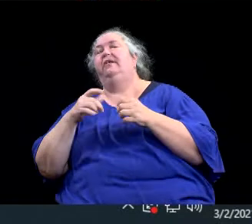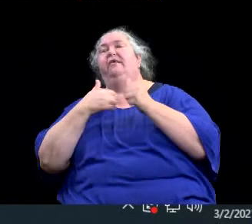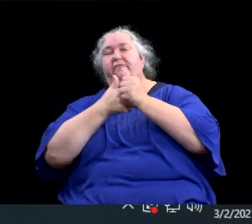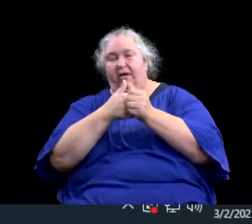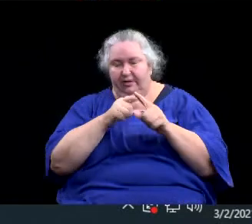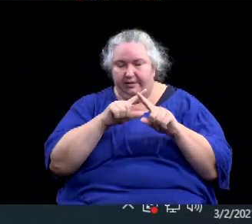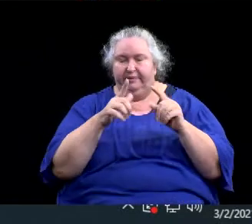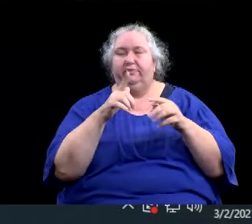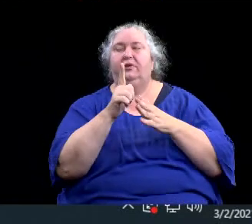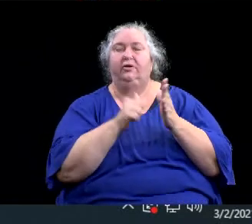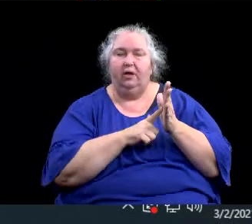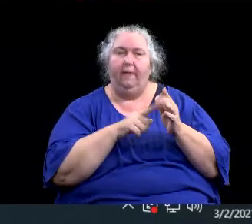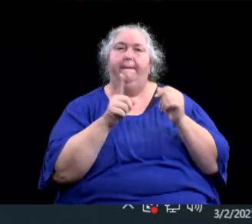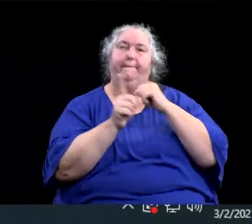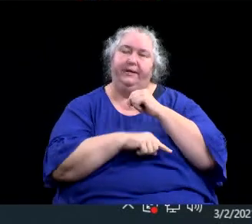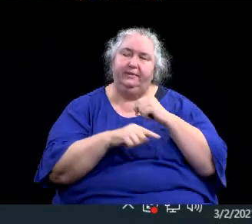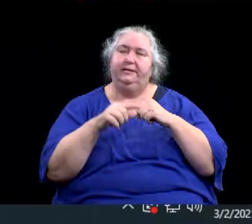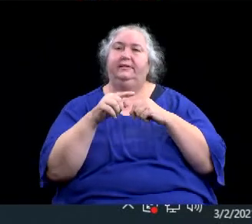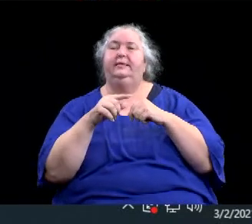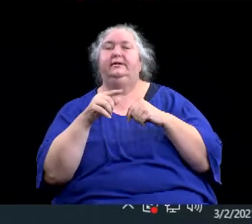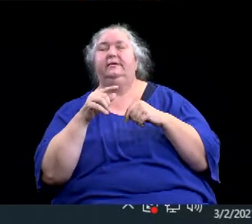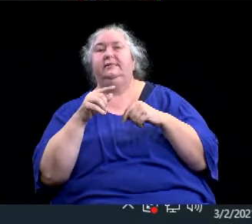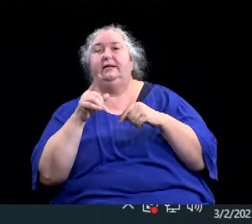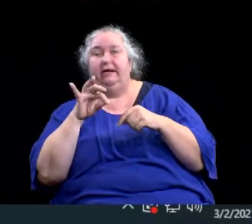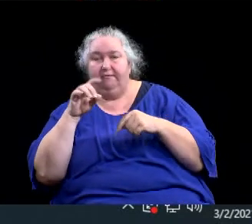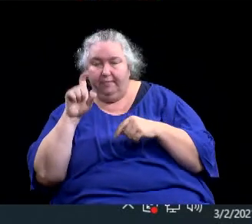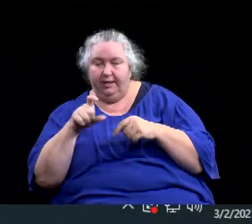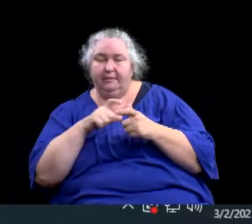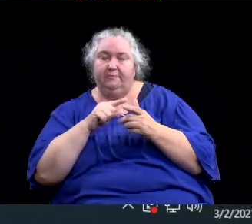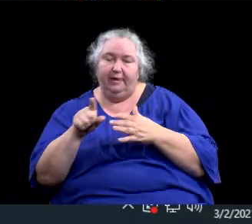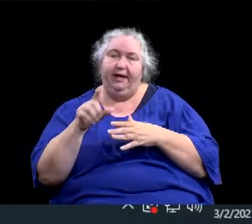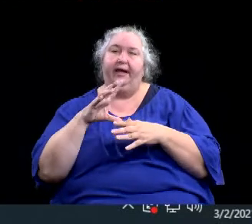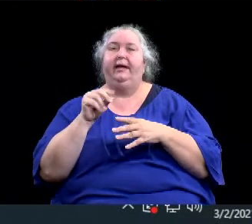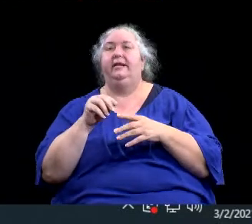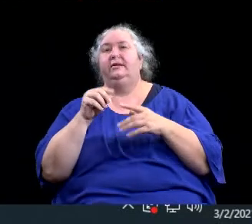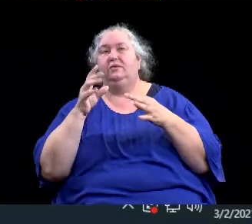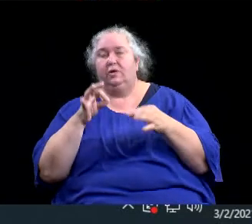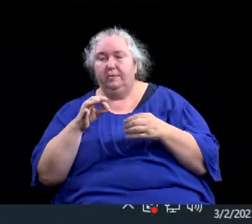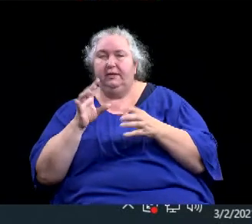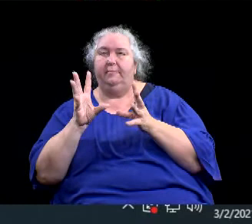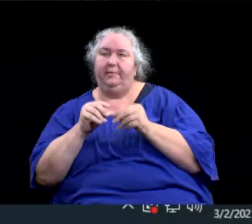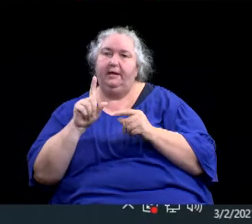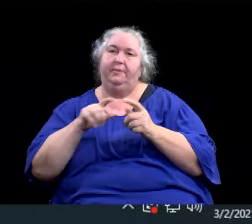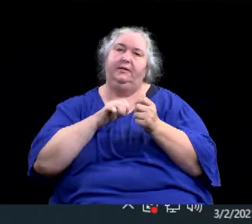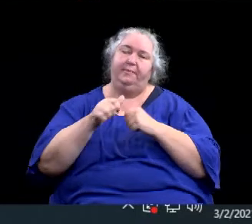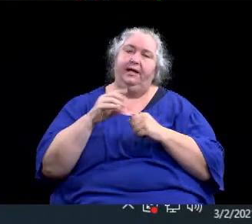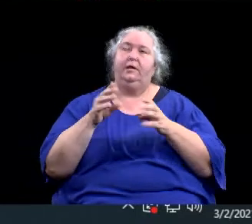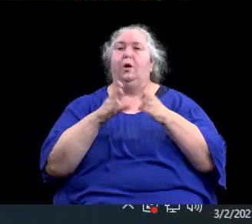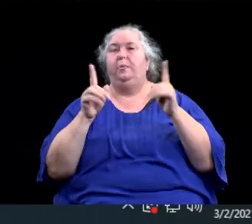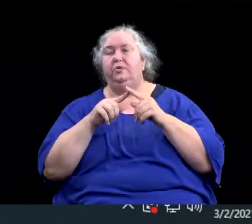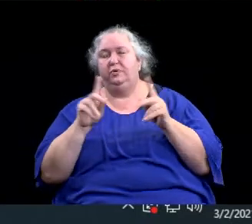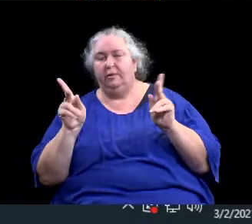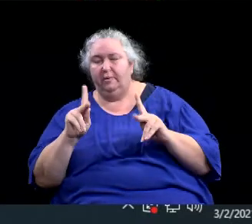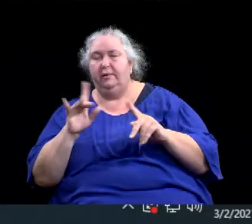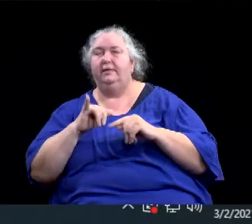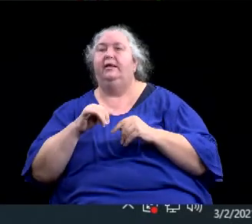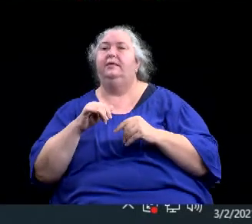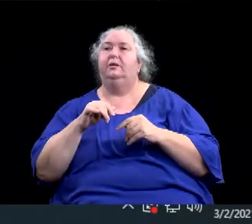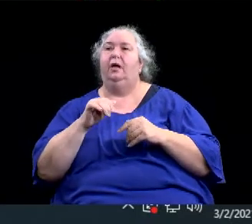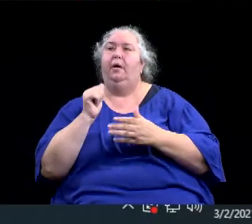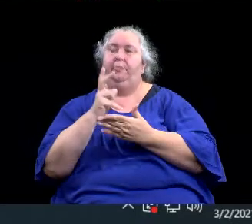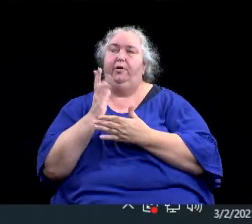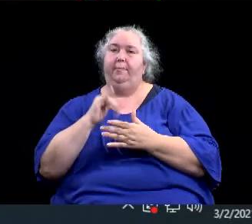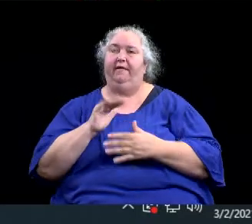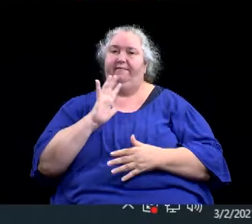ordinance is passed is open to the public as required by law. This ordinance was approved by 5-0 council vote on first reading on